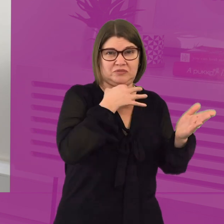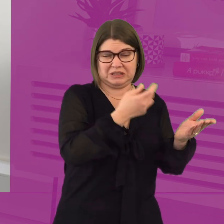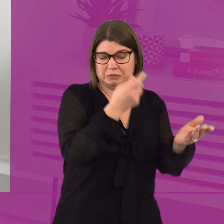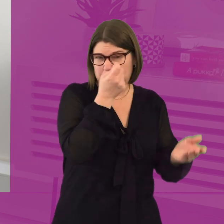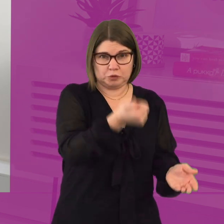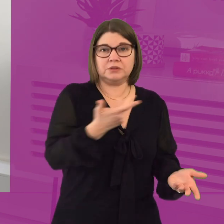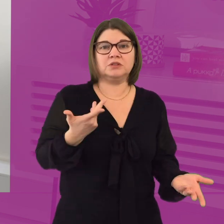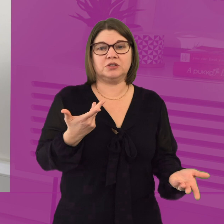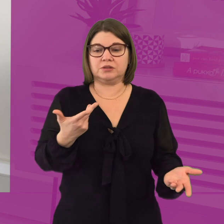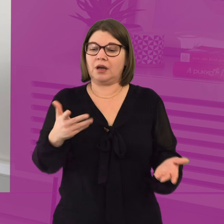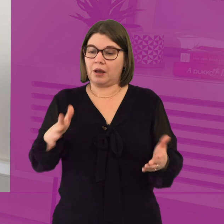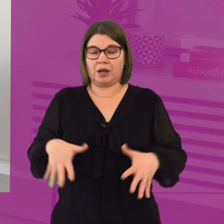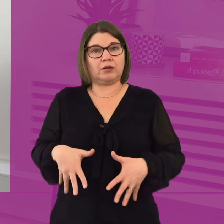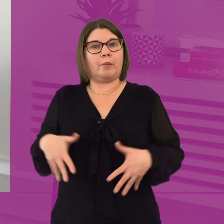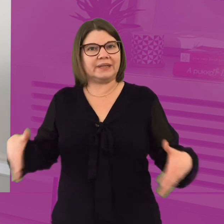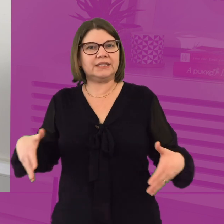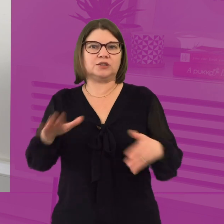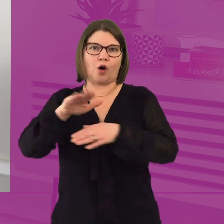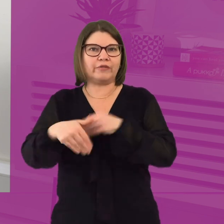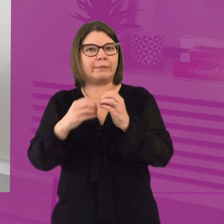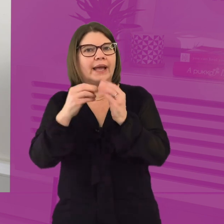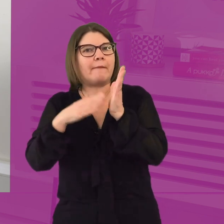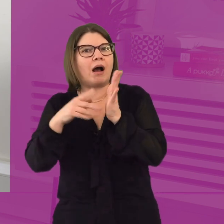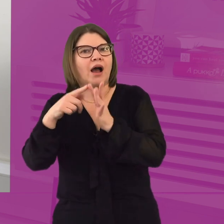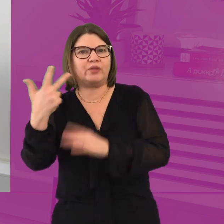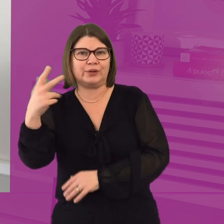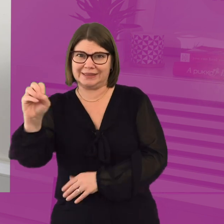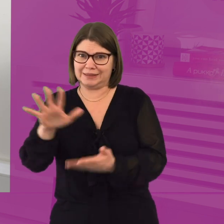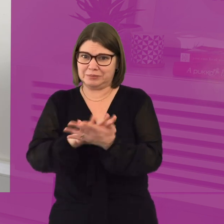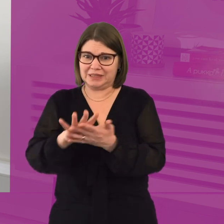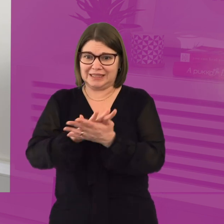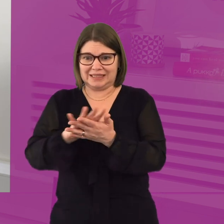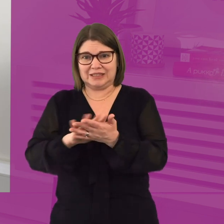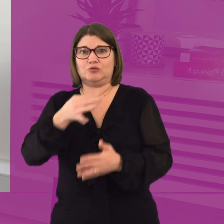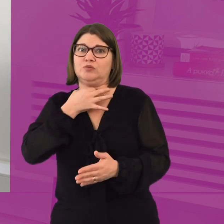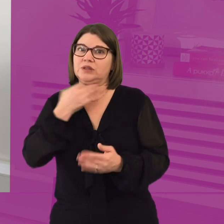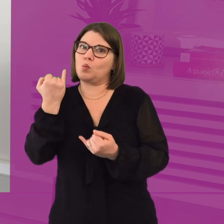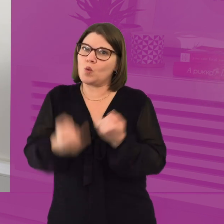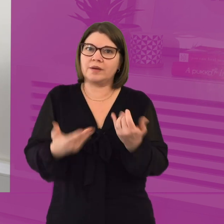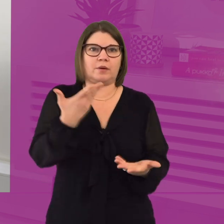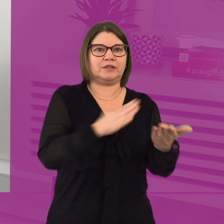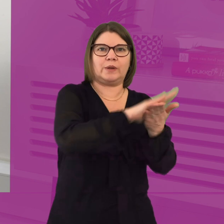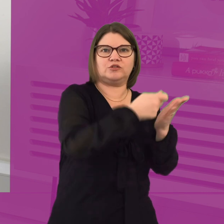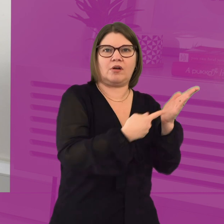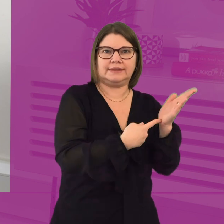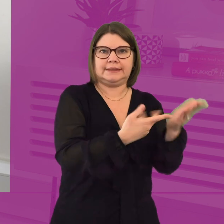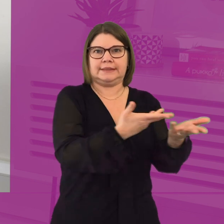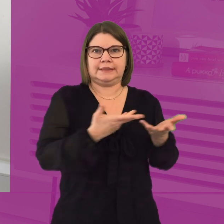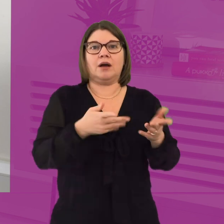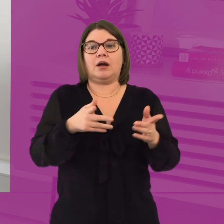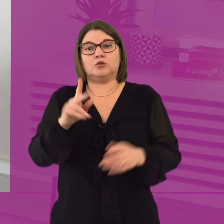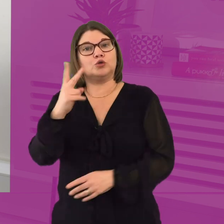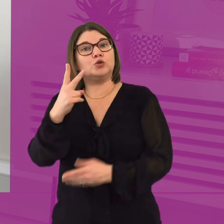example, the risk of breast cancer is greater if you're obese with a body mass index of around 30 or more. The risk of breast cancer